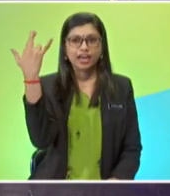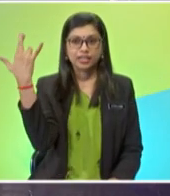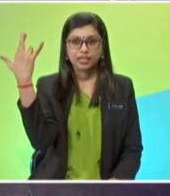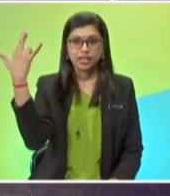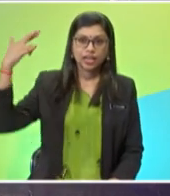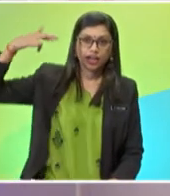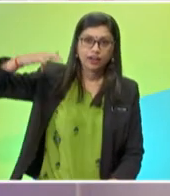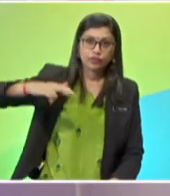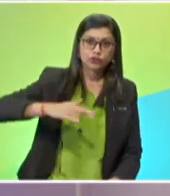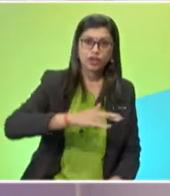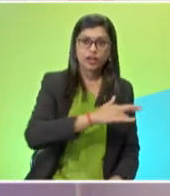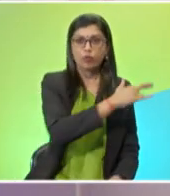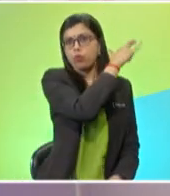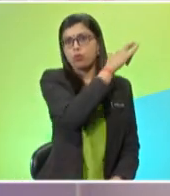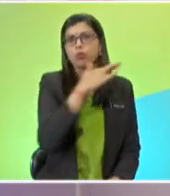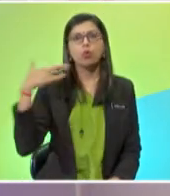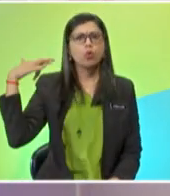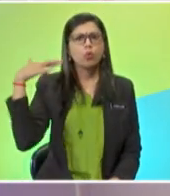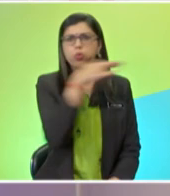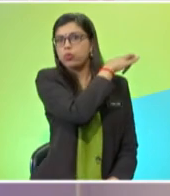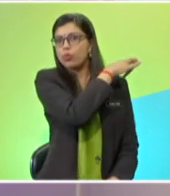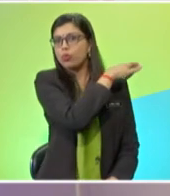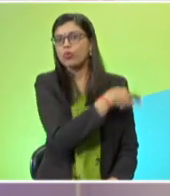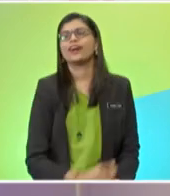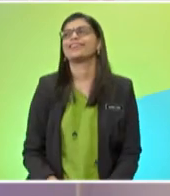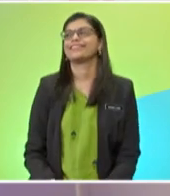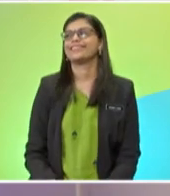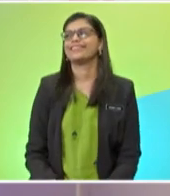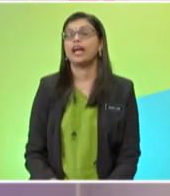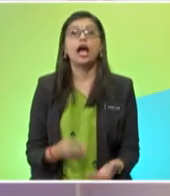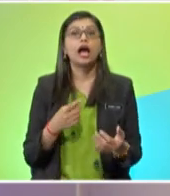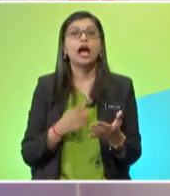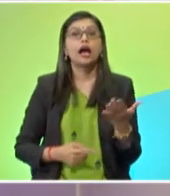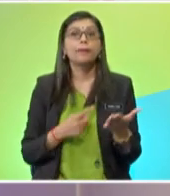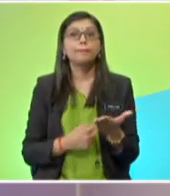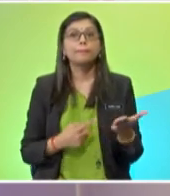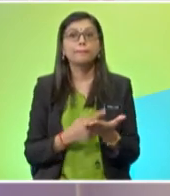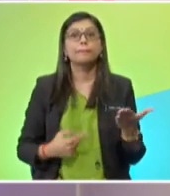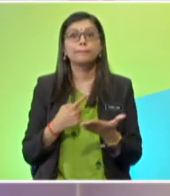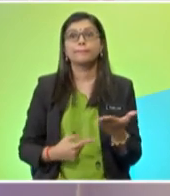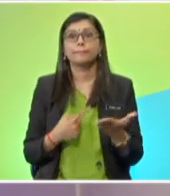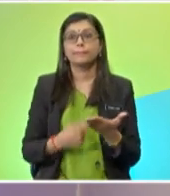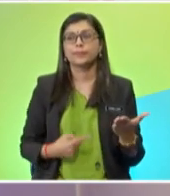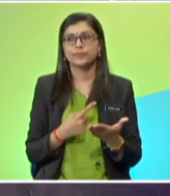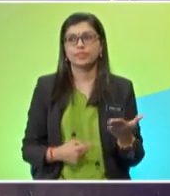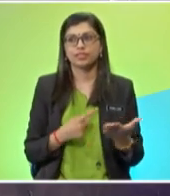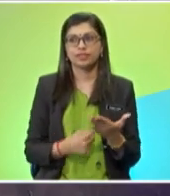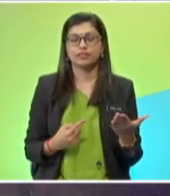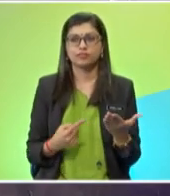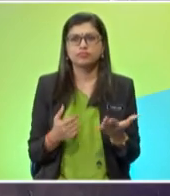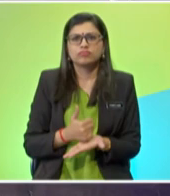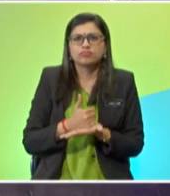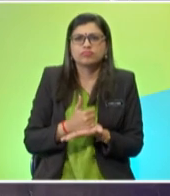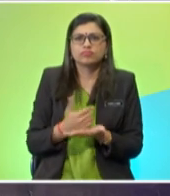it's jet. A jet. It's a jet plane. Okay. Now, which picture is this, Hanif? My friends, I need your help